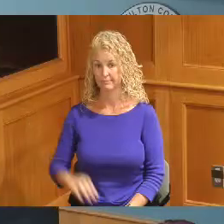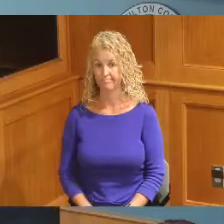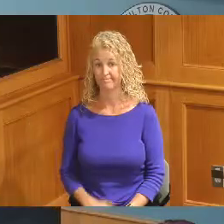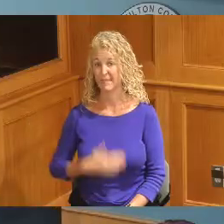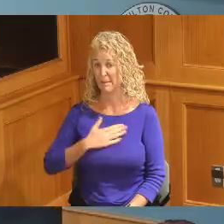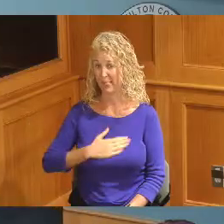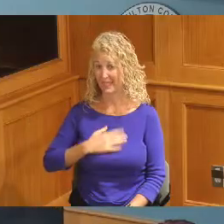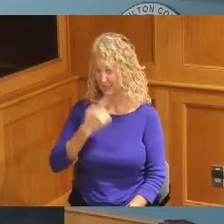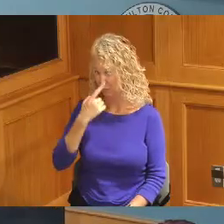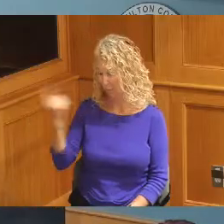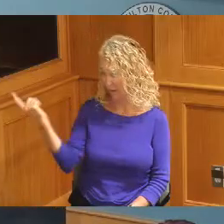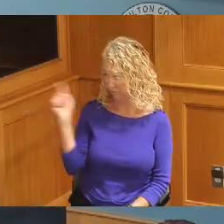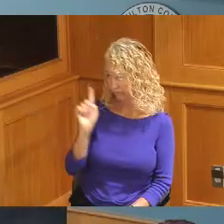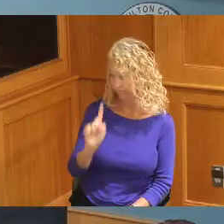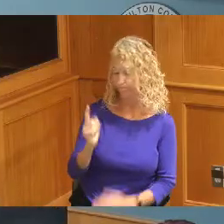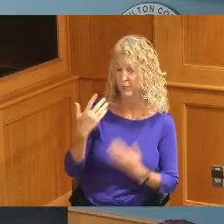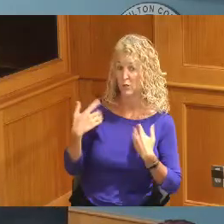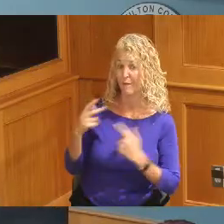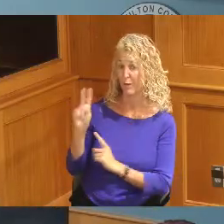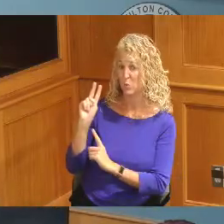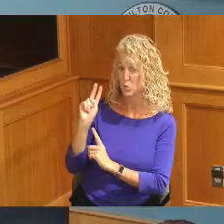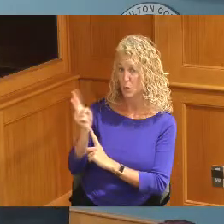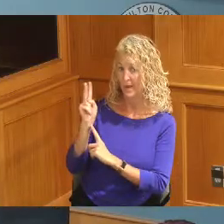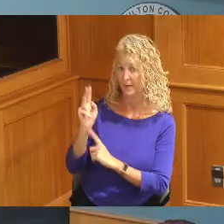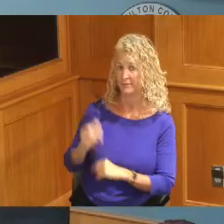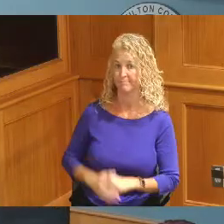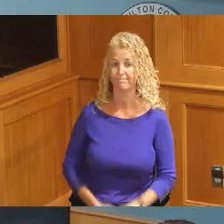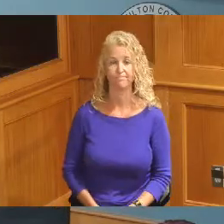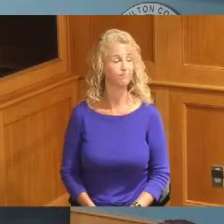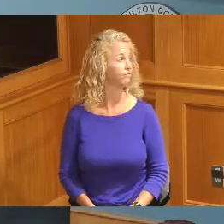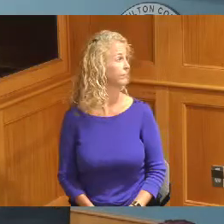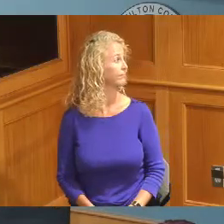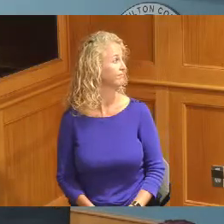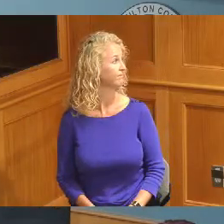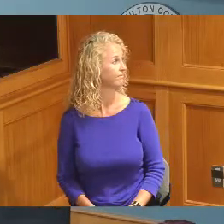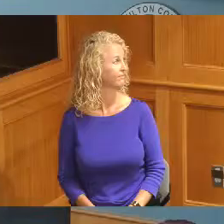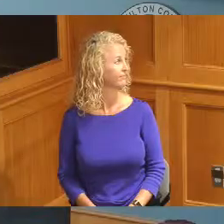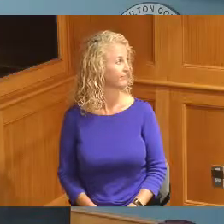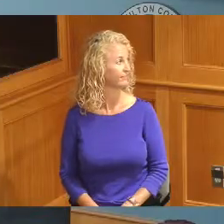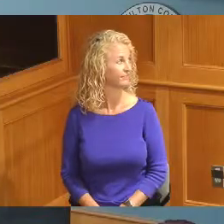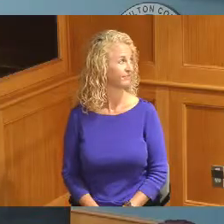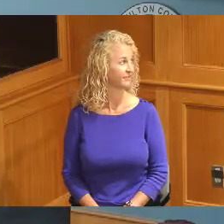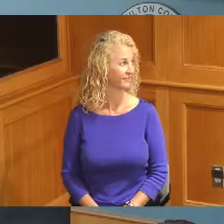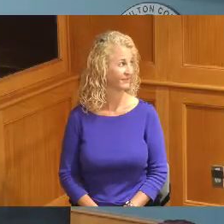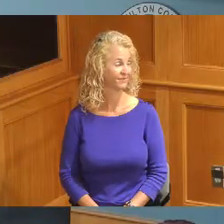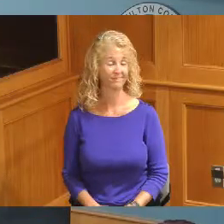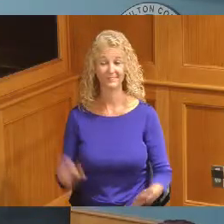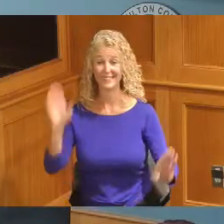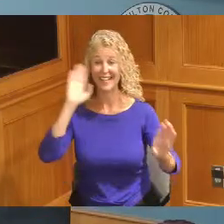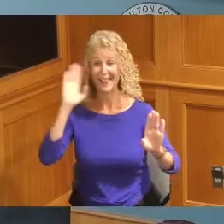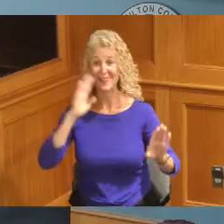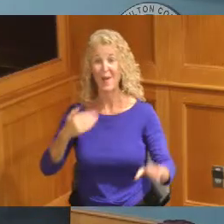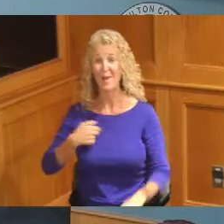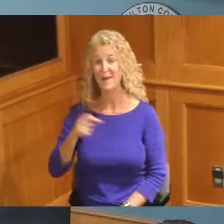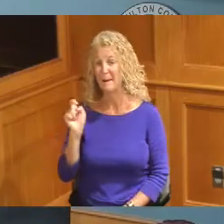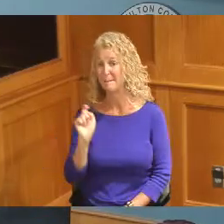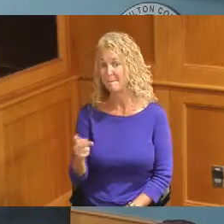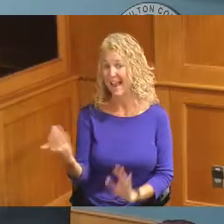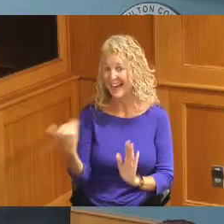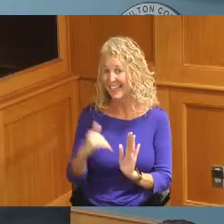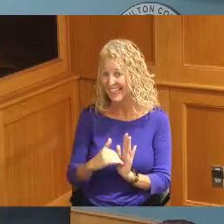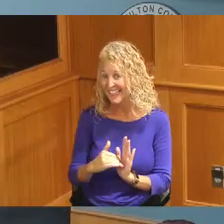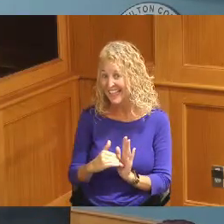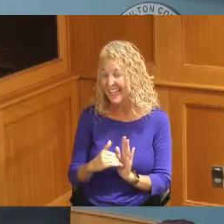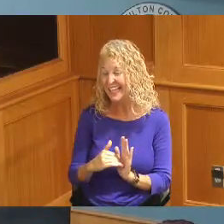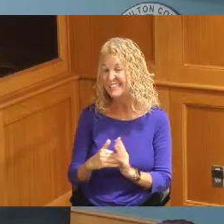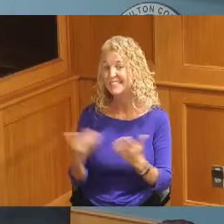Please come forward. You've got the pleasure of the floor for 2 minutes. Welcome. Hello, I'm back again. I'm